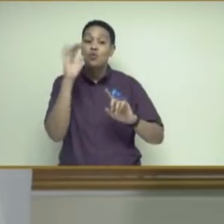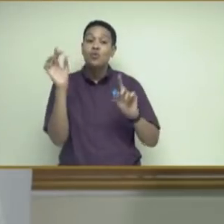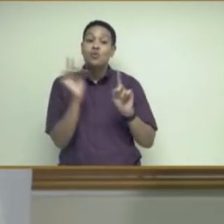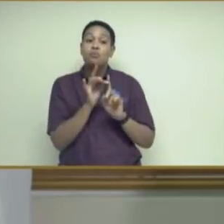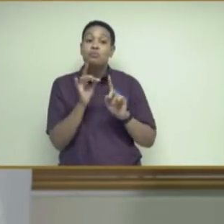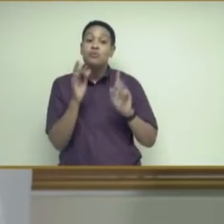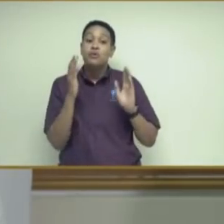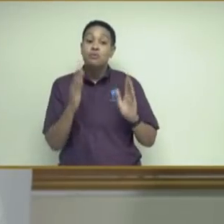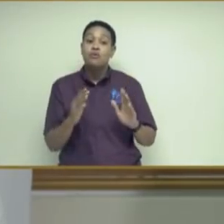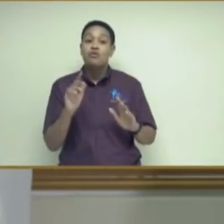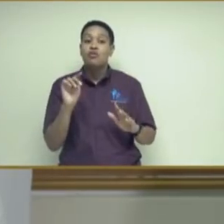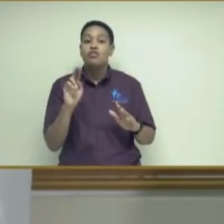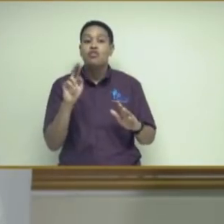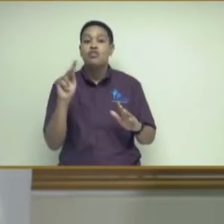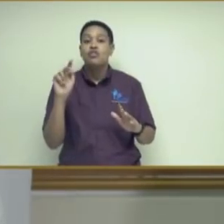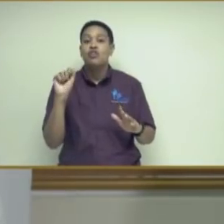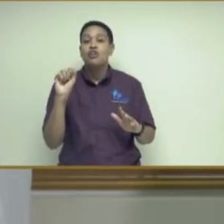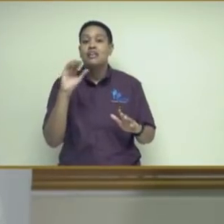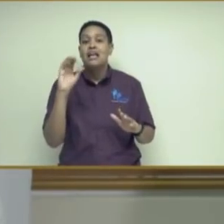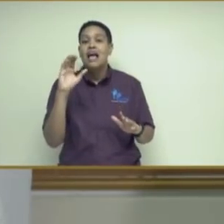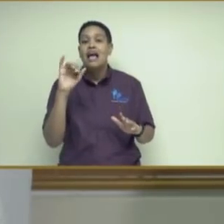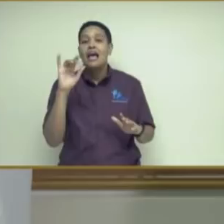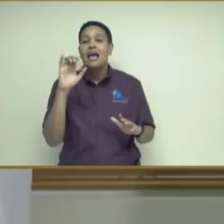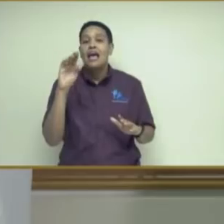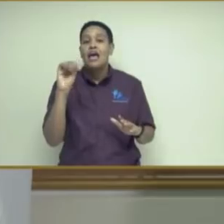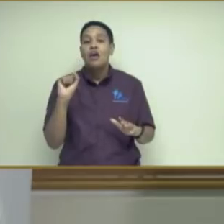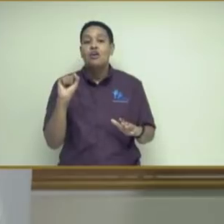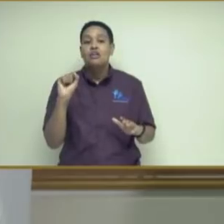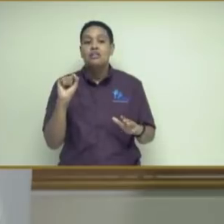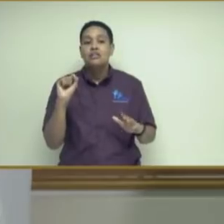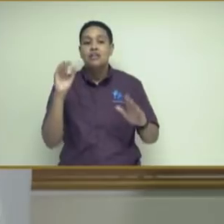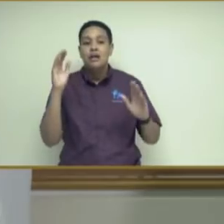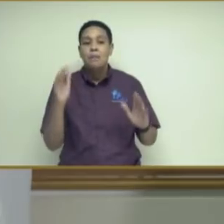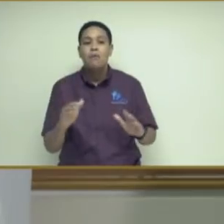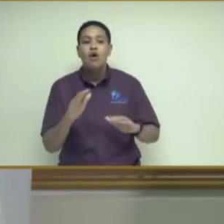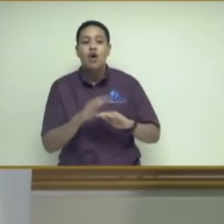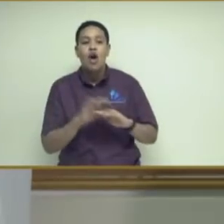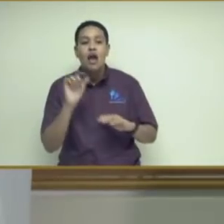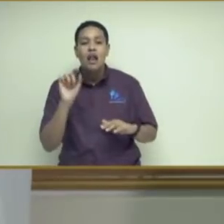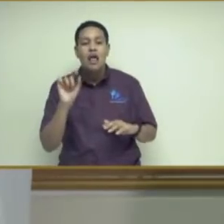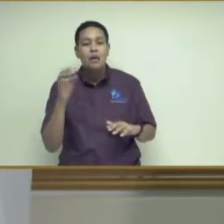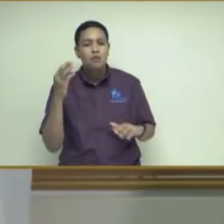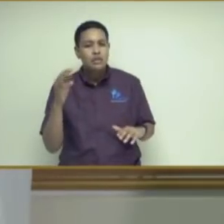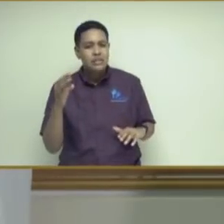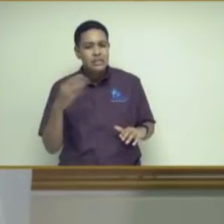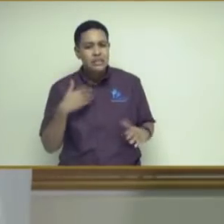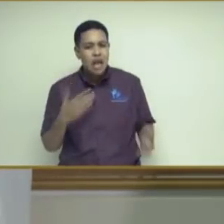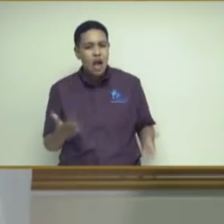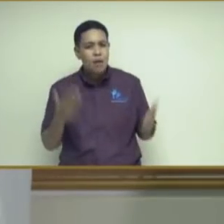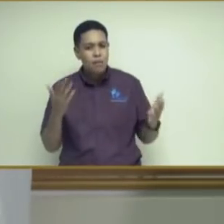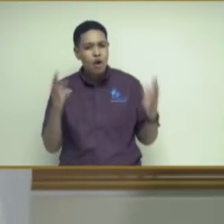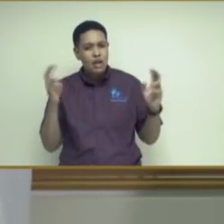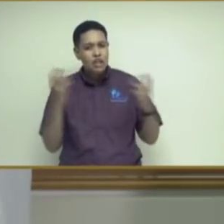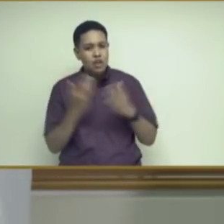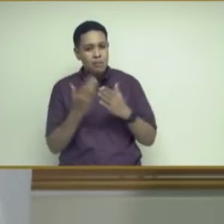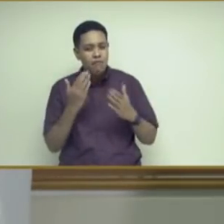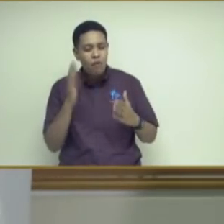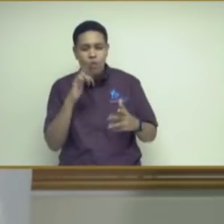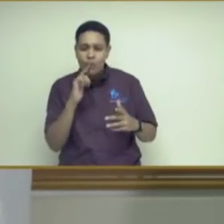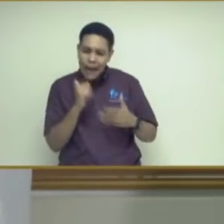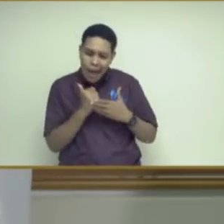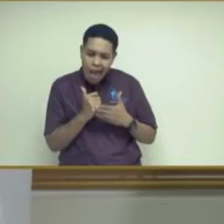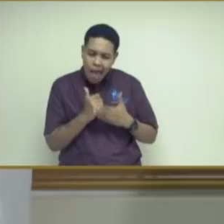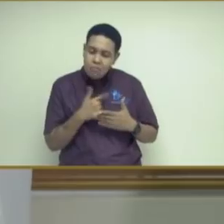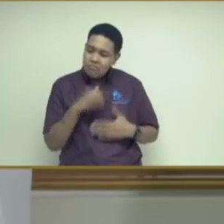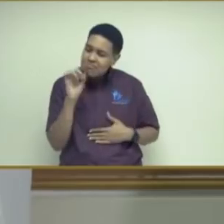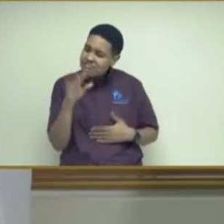was a Turks and Caicos patient on April 16th. I brought up this issue before about the fact that it would be really